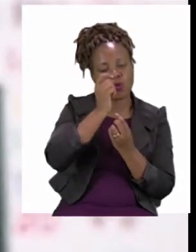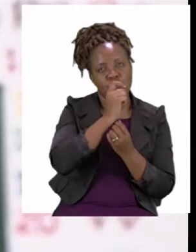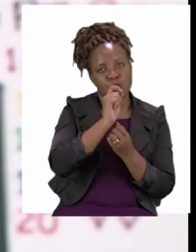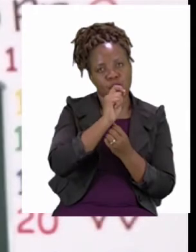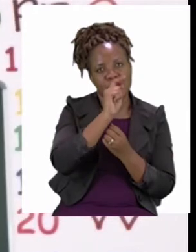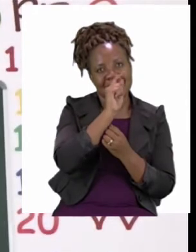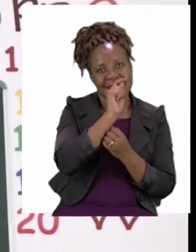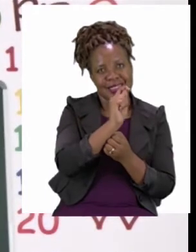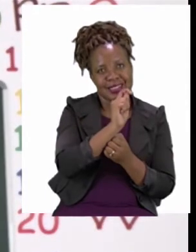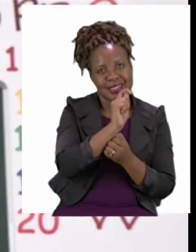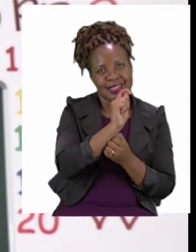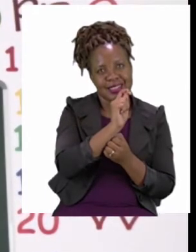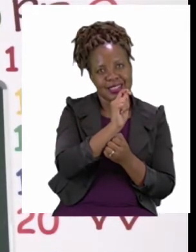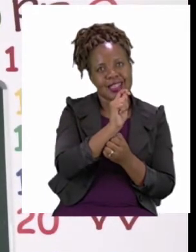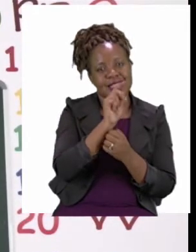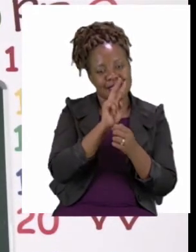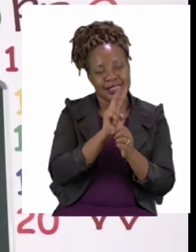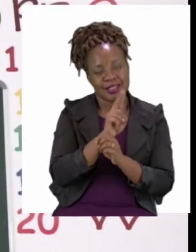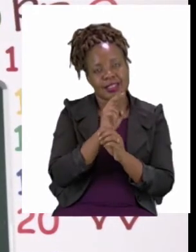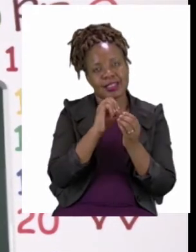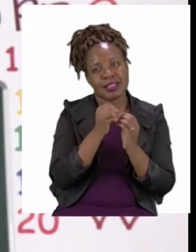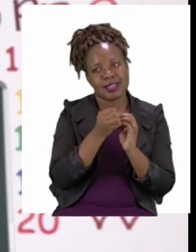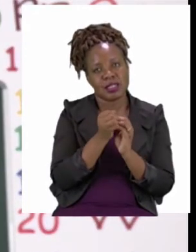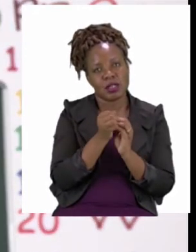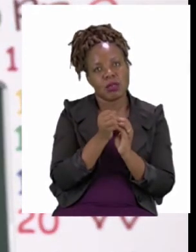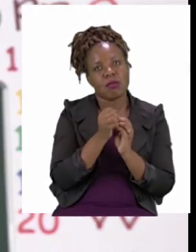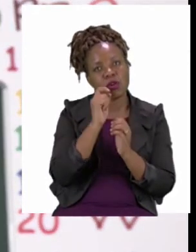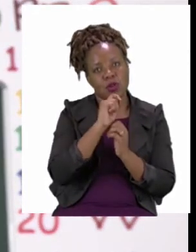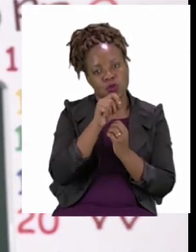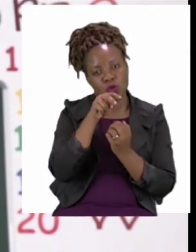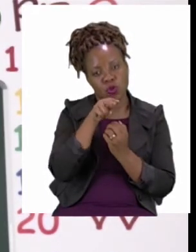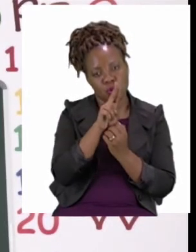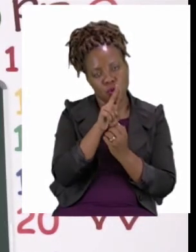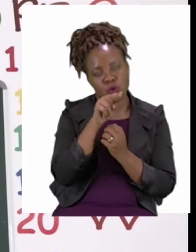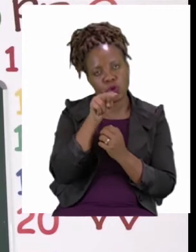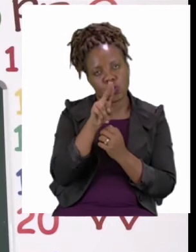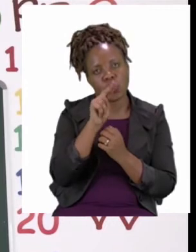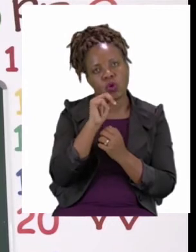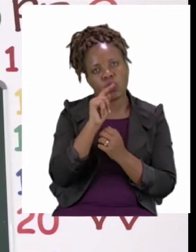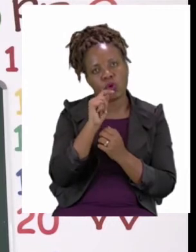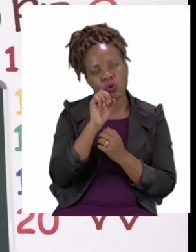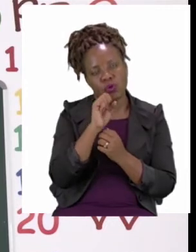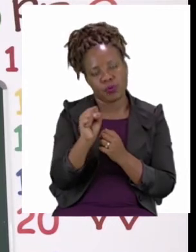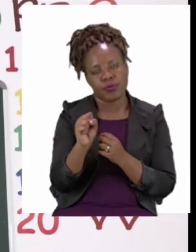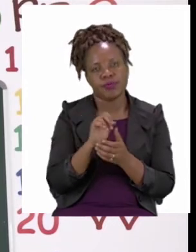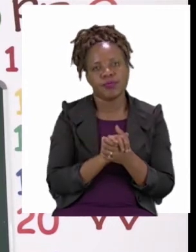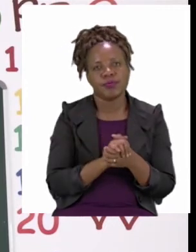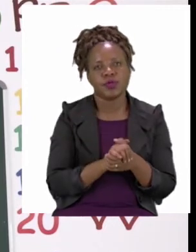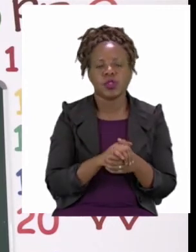we put our unit U on top of the second digit. So our number